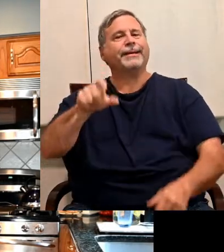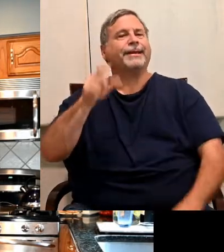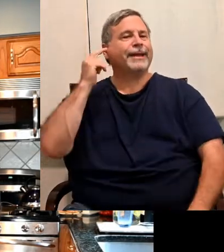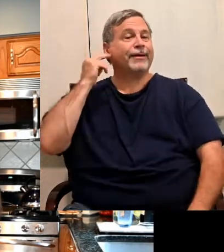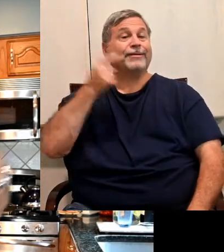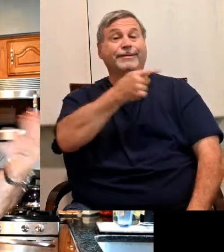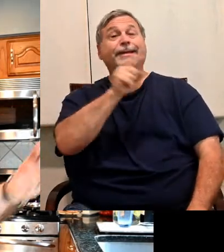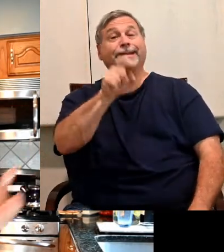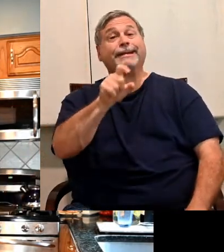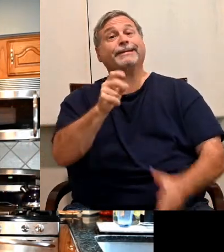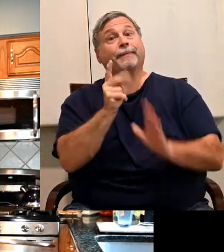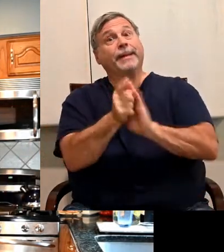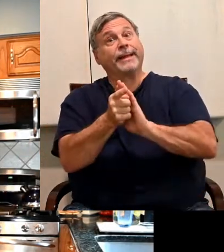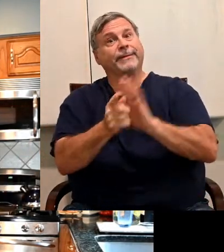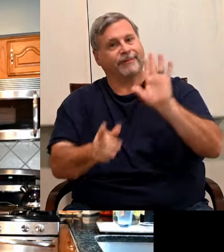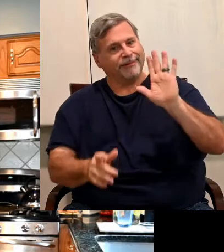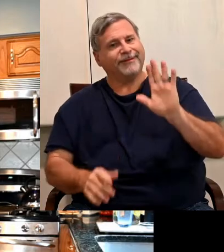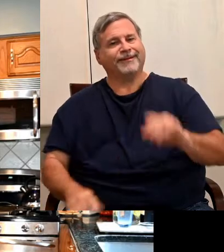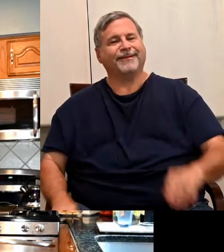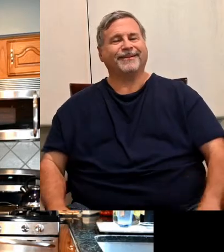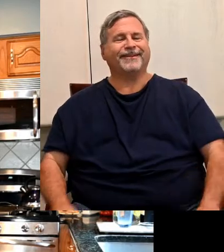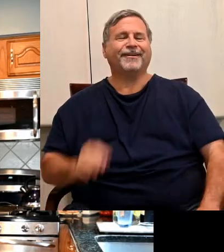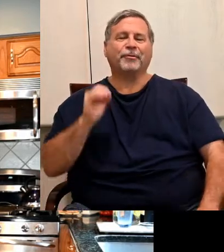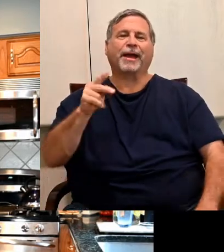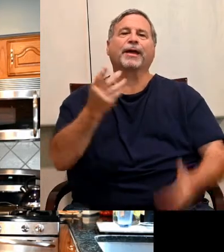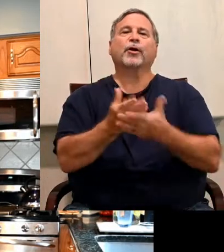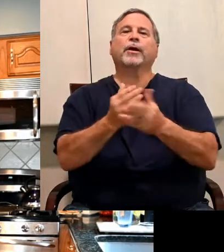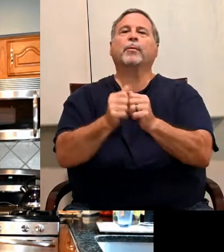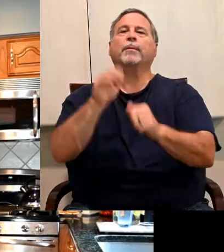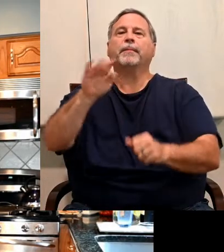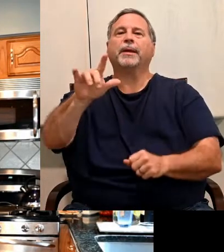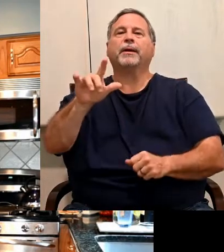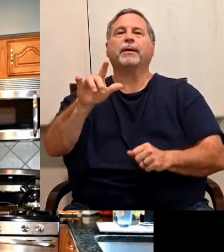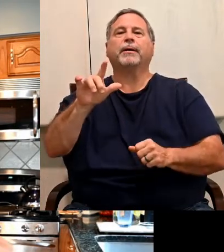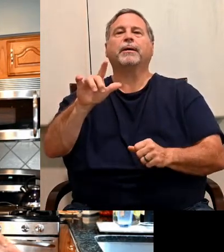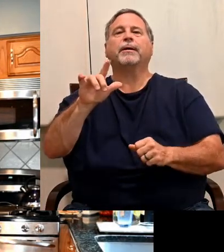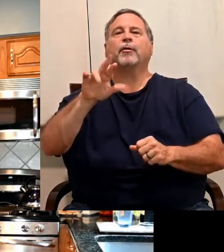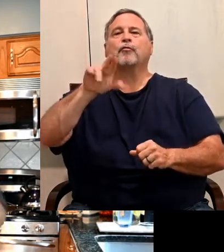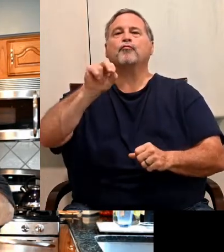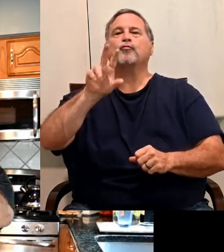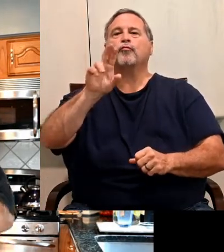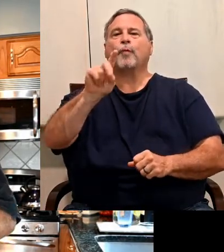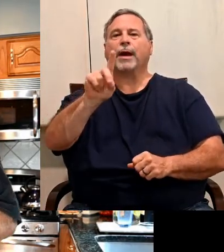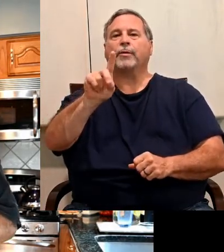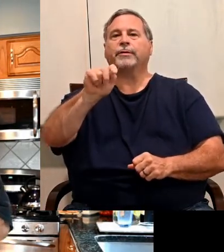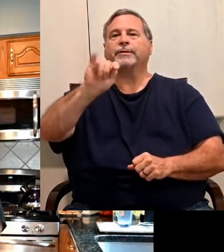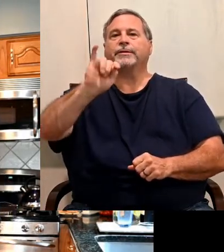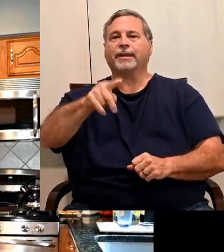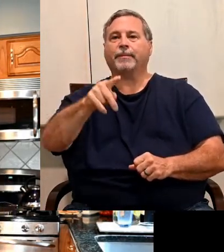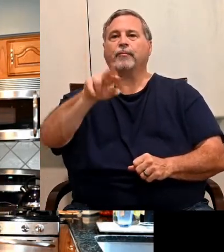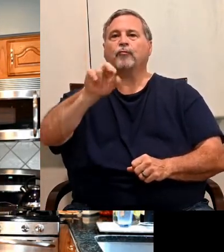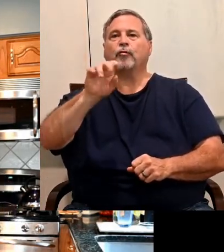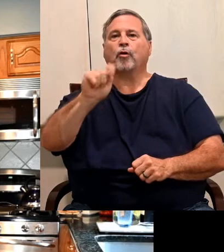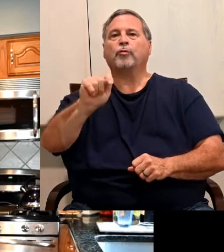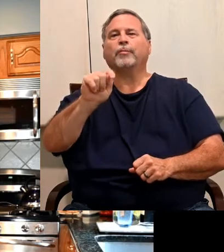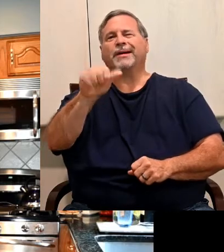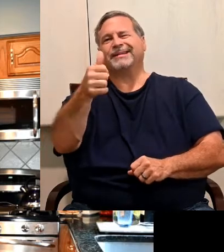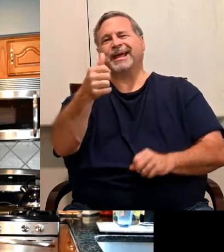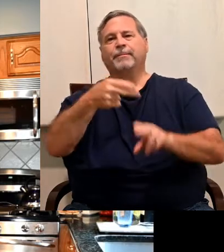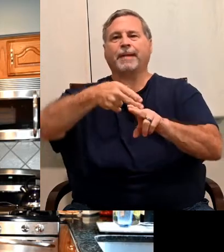Okay, that's all I need to hear is that she just needs a minute. So, again, cooking with Bill. This is a round tip